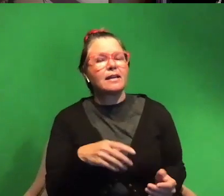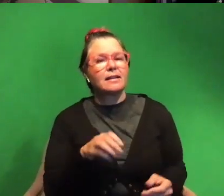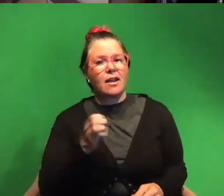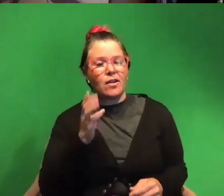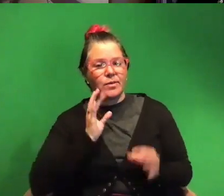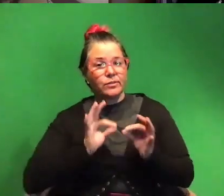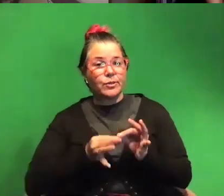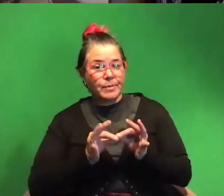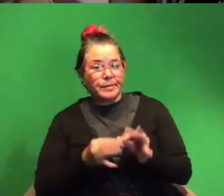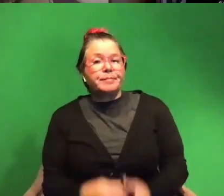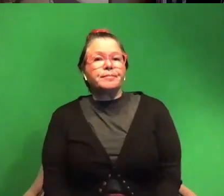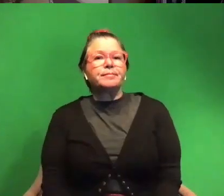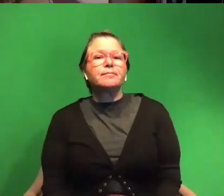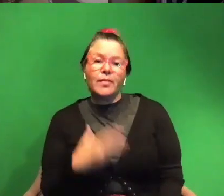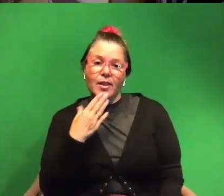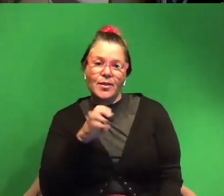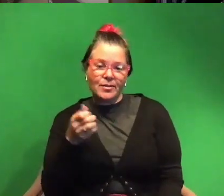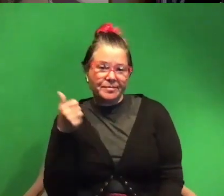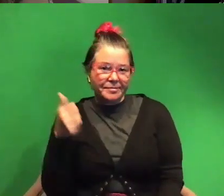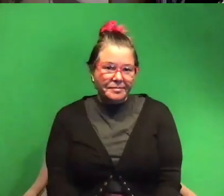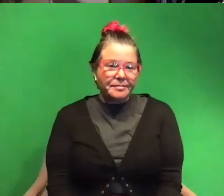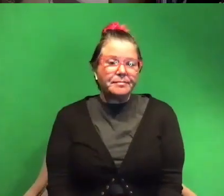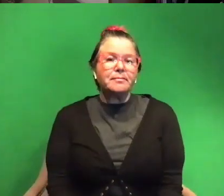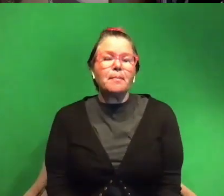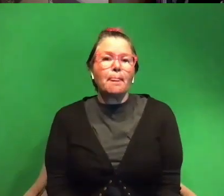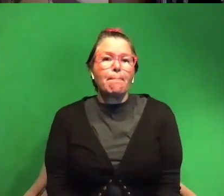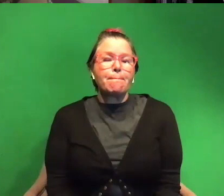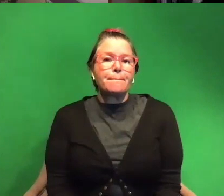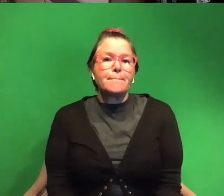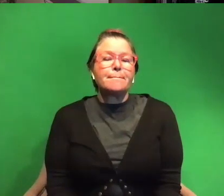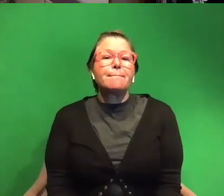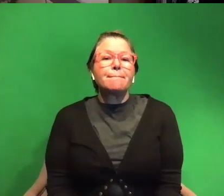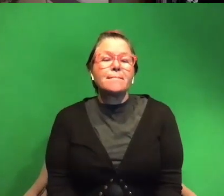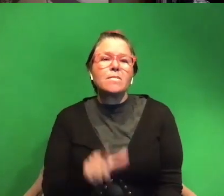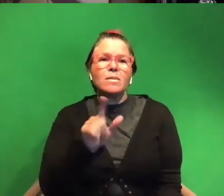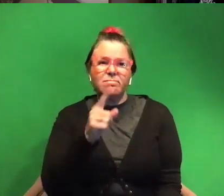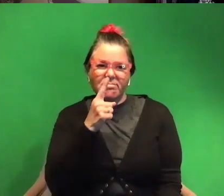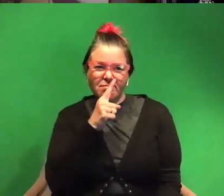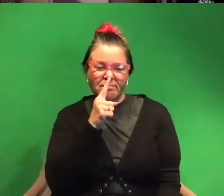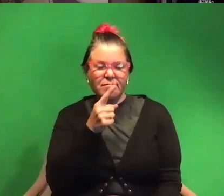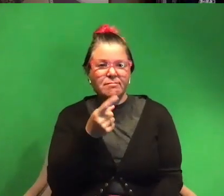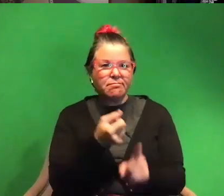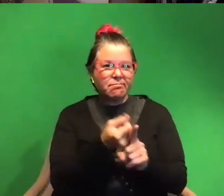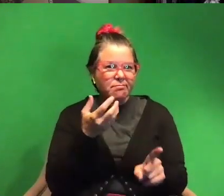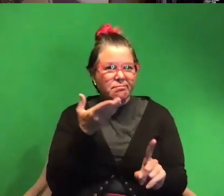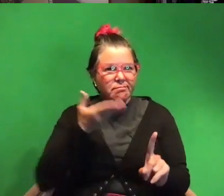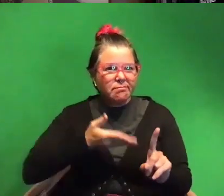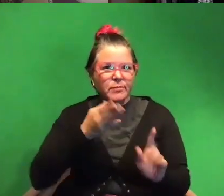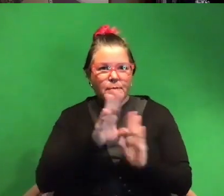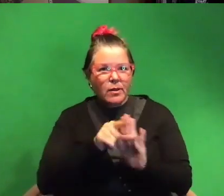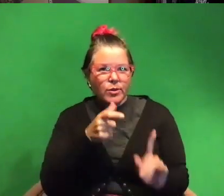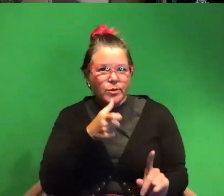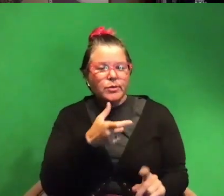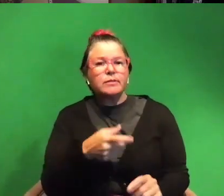our ASL translating, so thank you again, Erin. And then, yeah, Liz, if you wouldn't mind just giving us a little background about yourself,